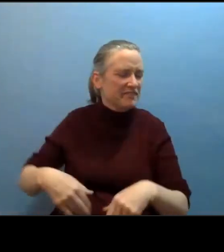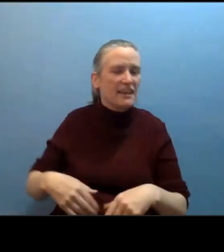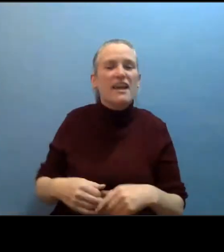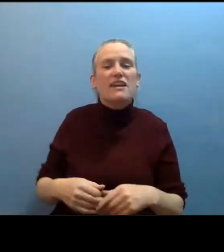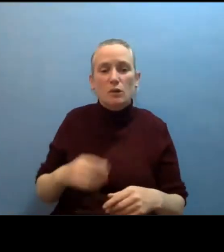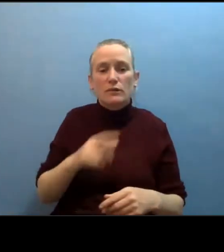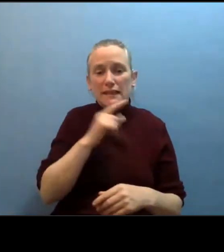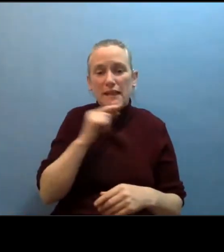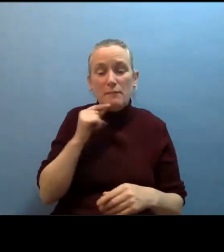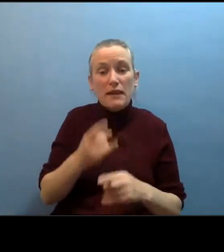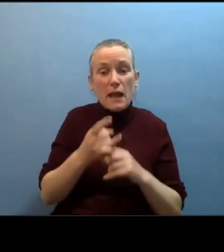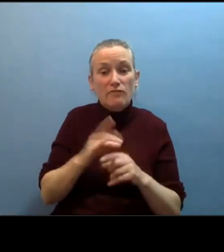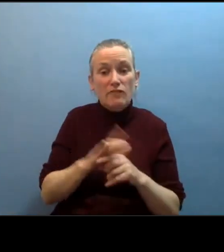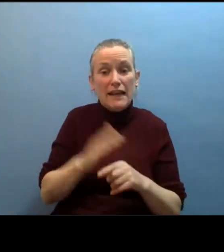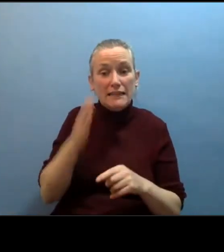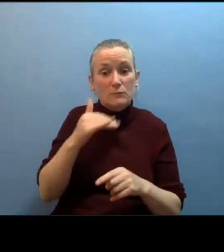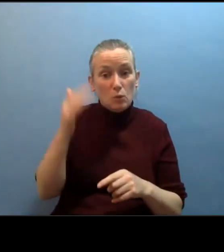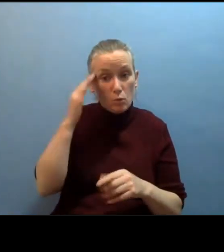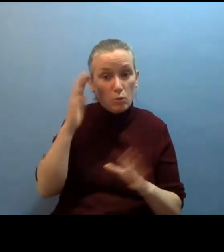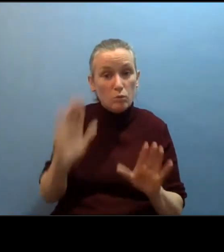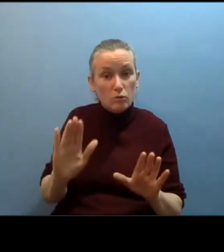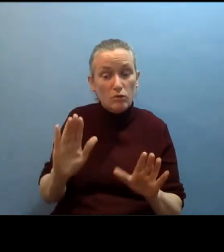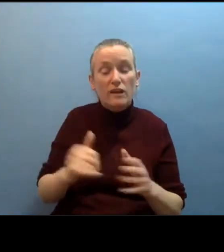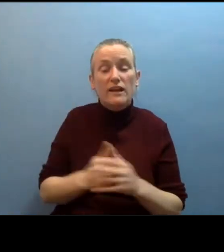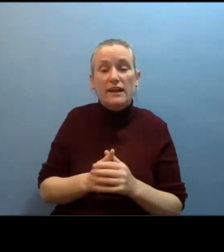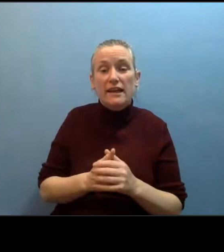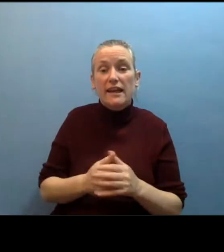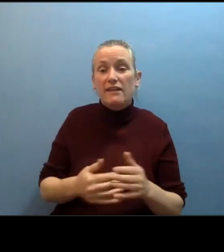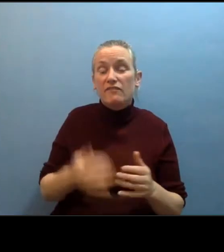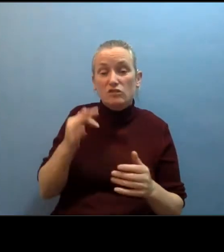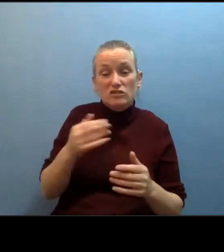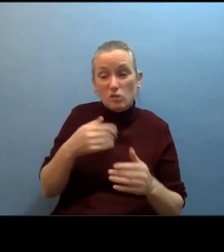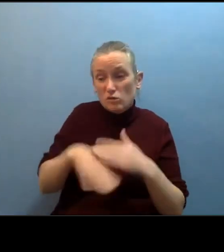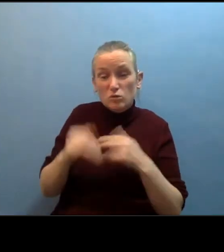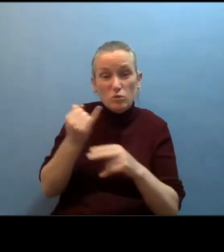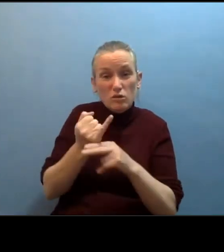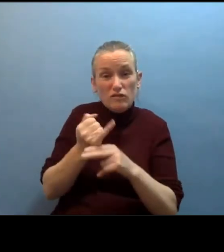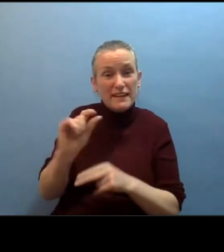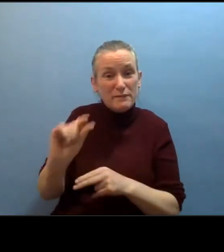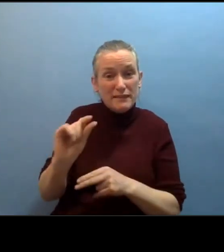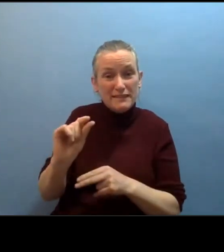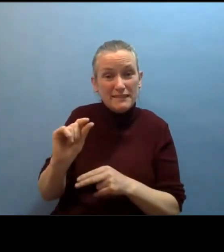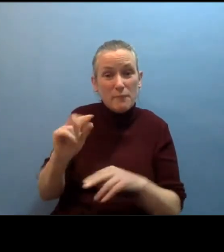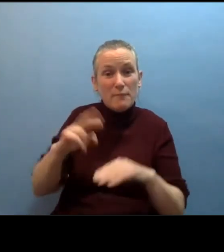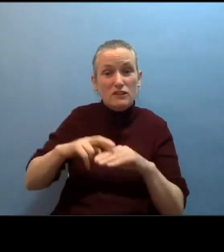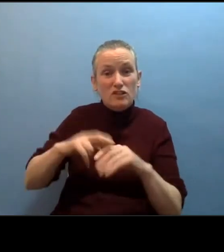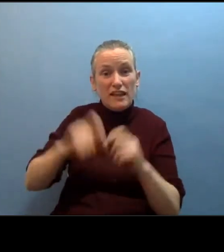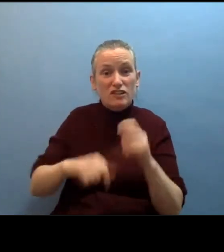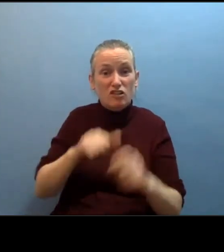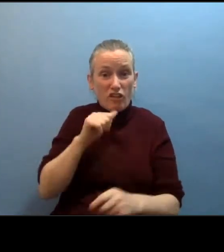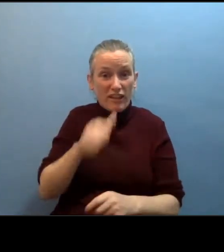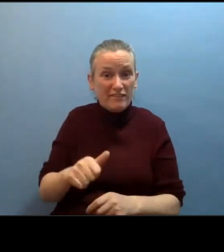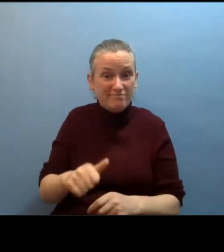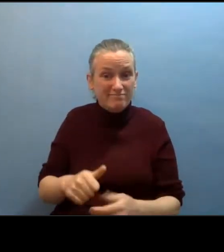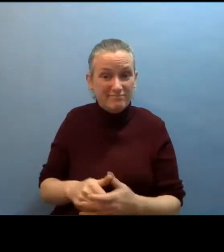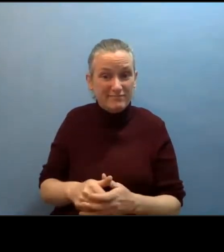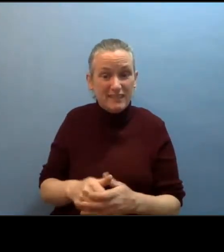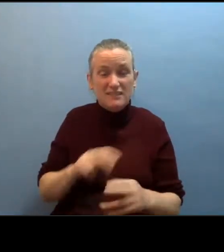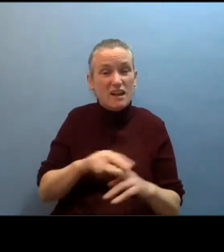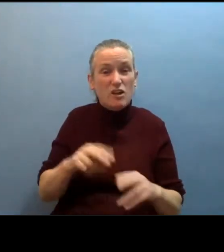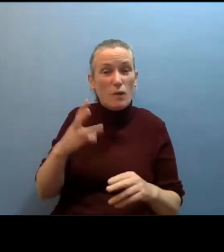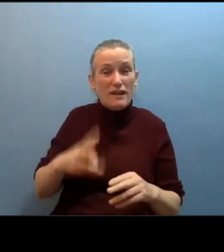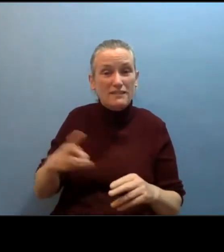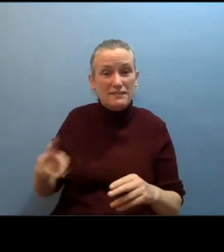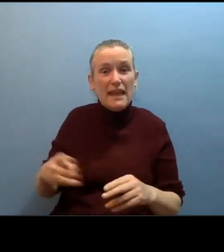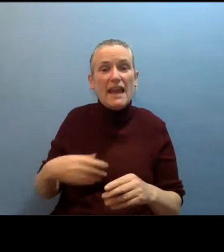might be helpful just to let him know that, you know, even if you can only go in for a little bit of the day, we'd prefer that to none at all. So it's not a waste. You know, if